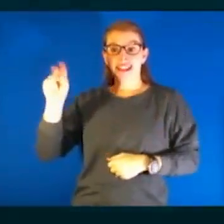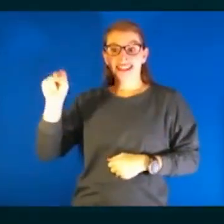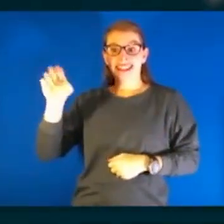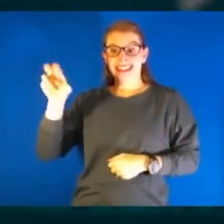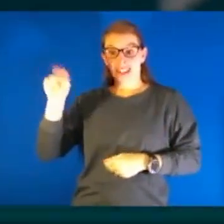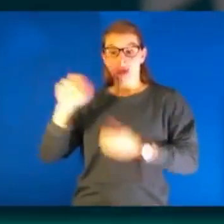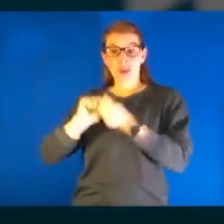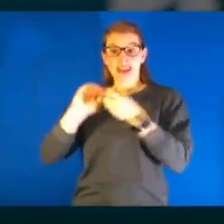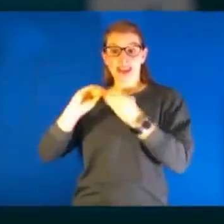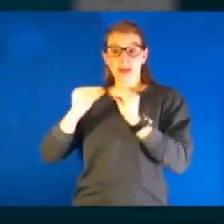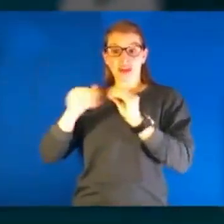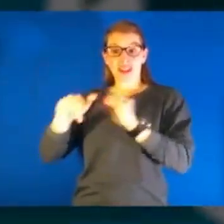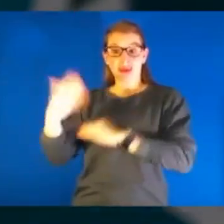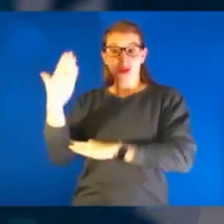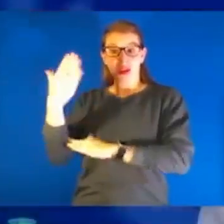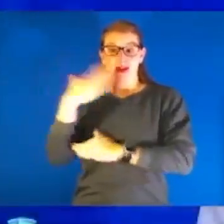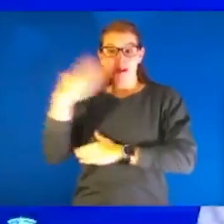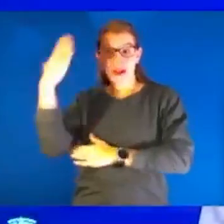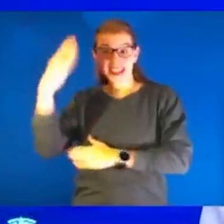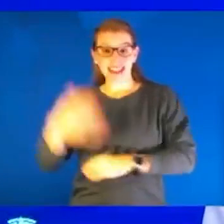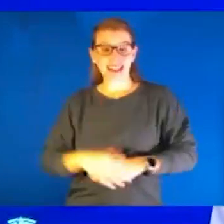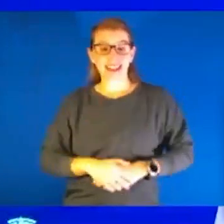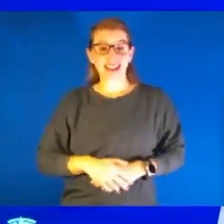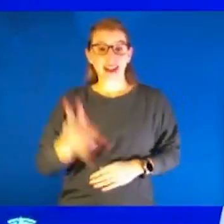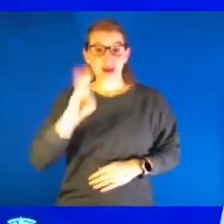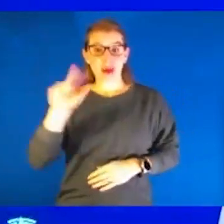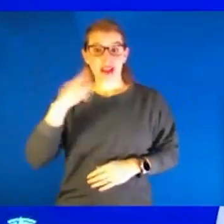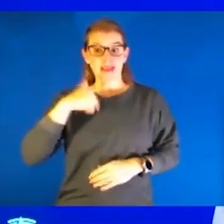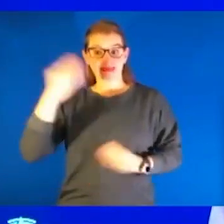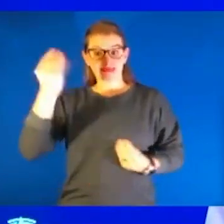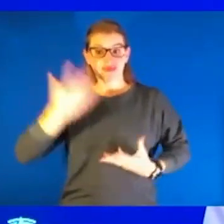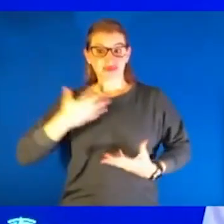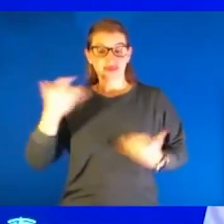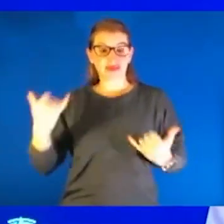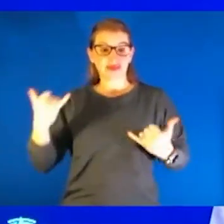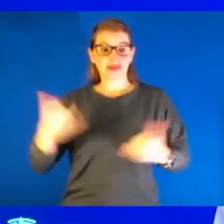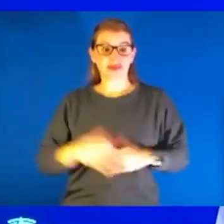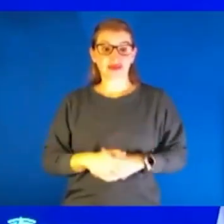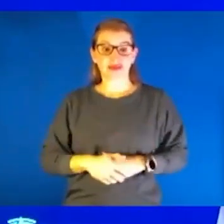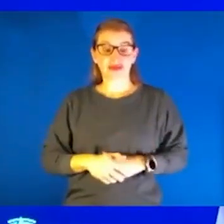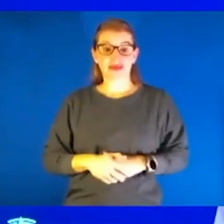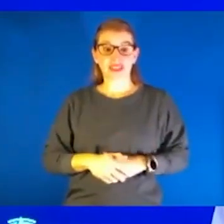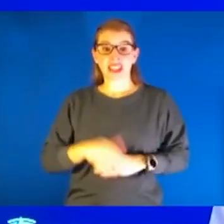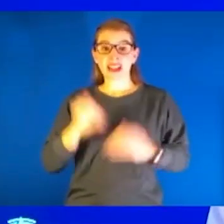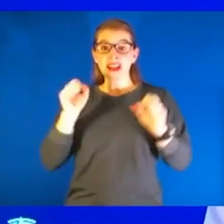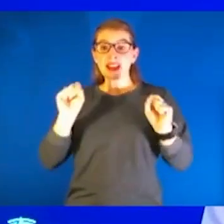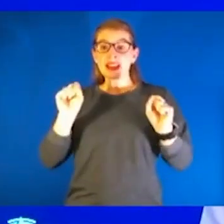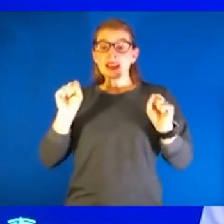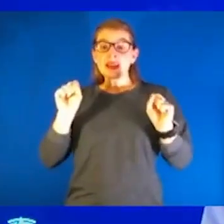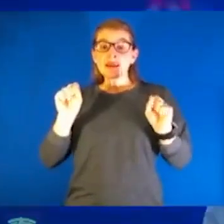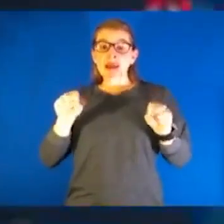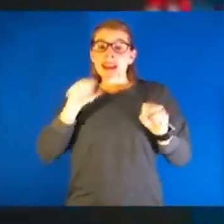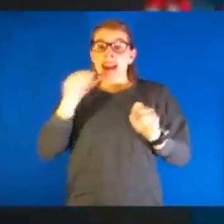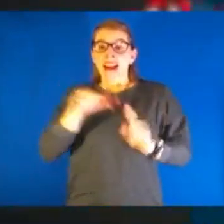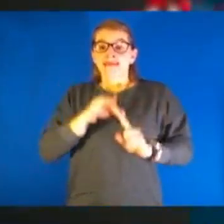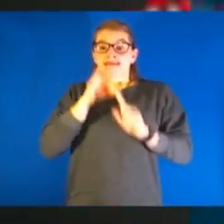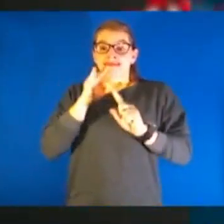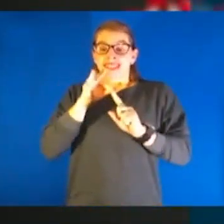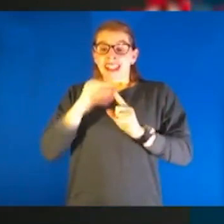Good morning to you. Yeah, well, I was told today it's probably a not so special day. We actually have 27 active